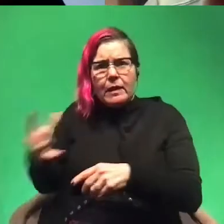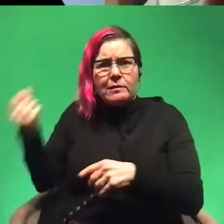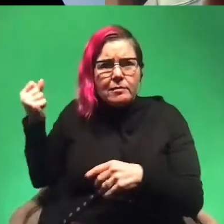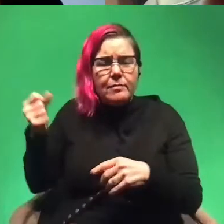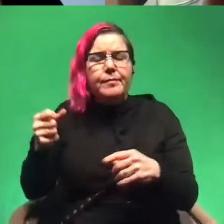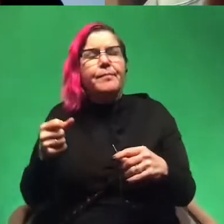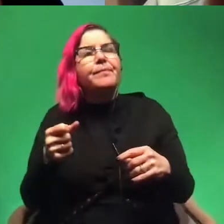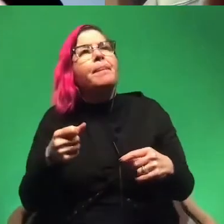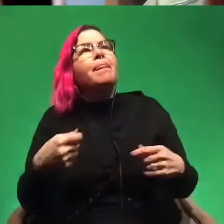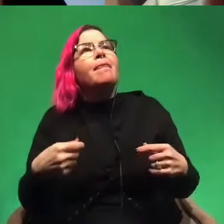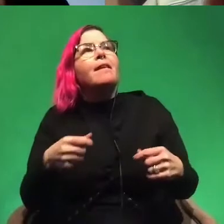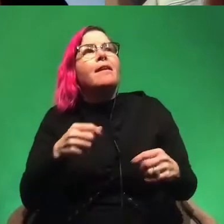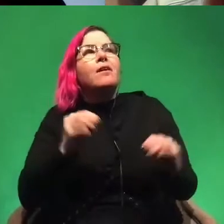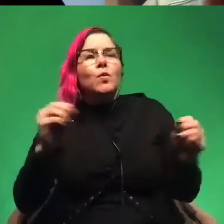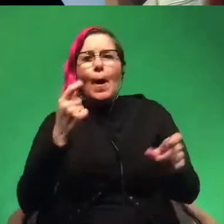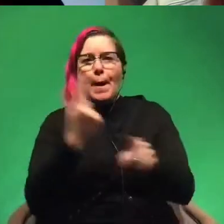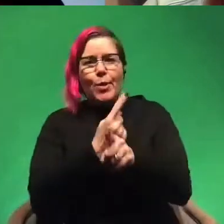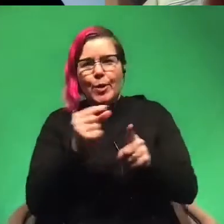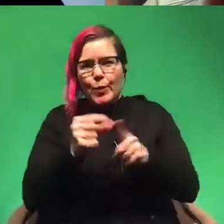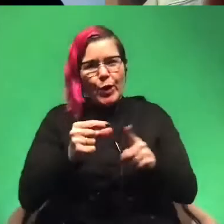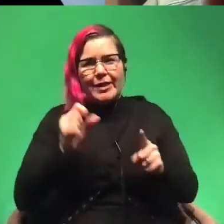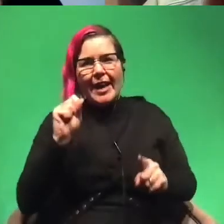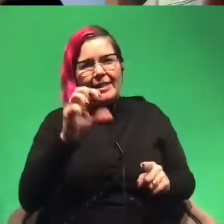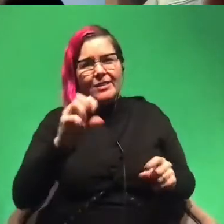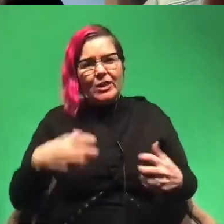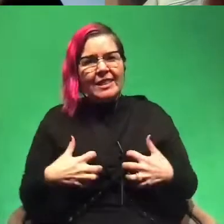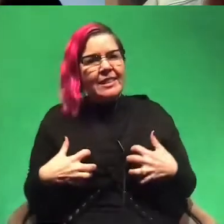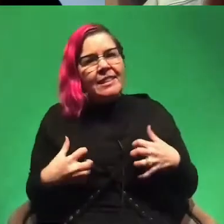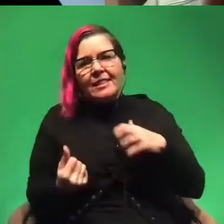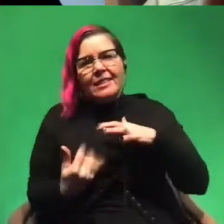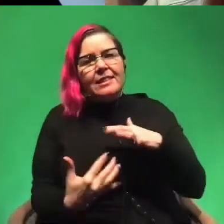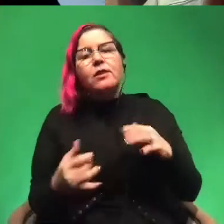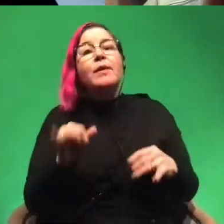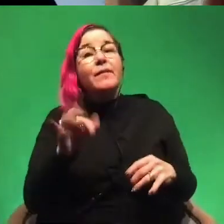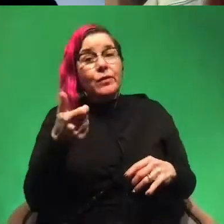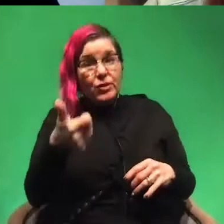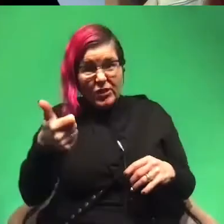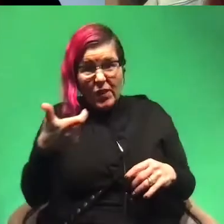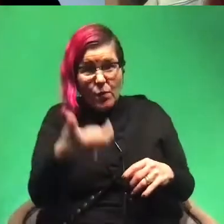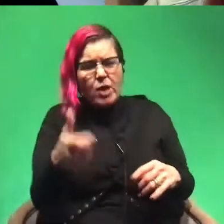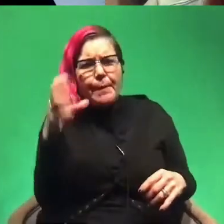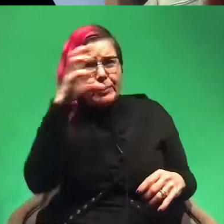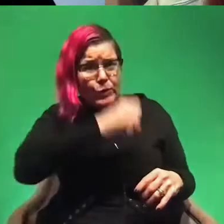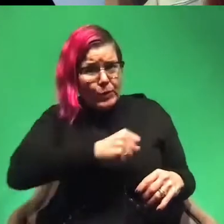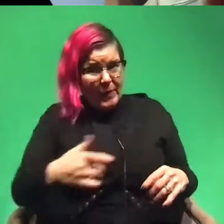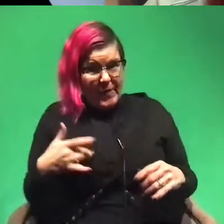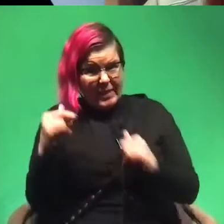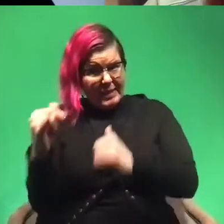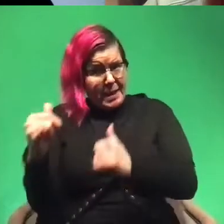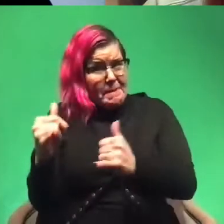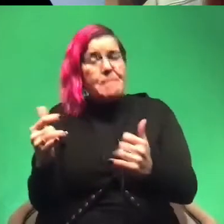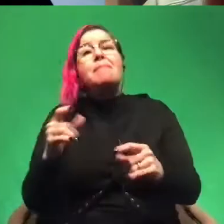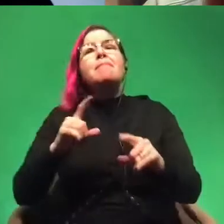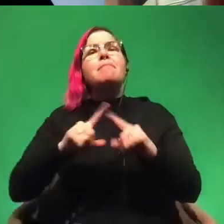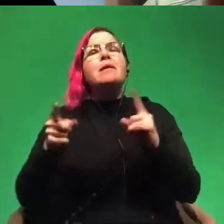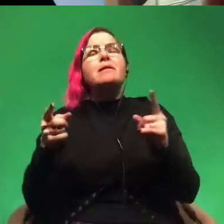I mean, there aren't really appropriate words for me to describe how enraging that is. And if you watch it too, then obviously I'm assuming you probably feel the same way, but to